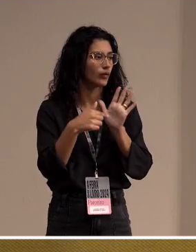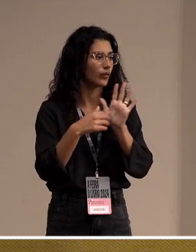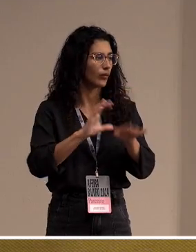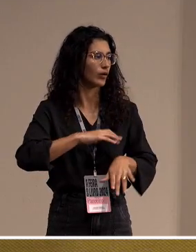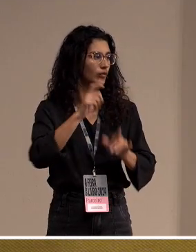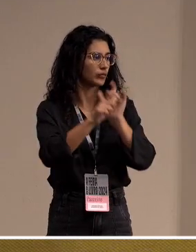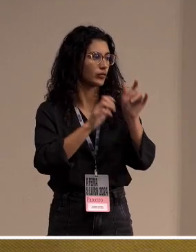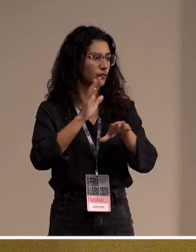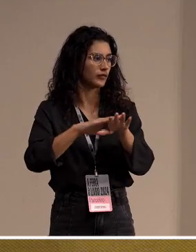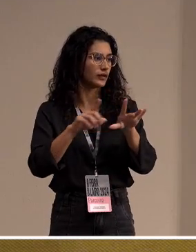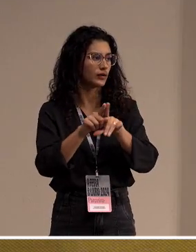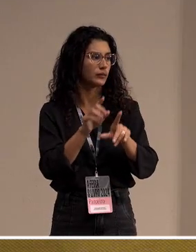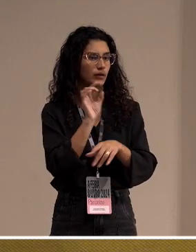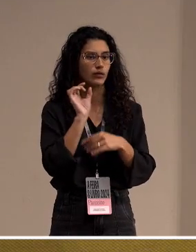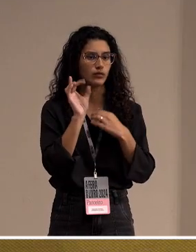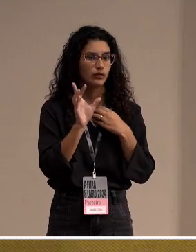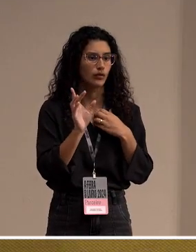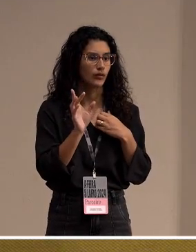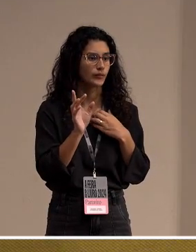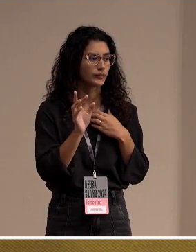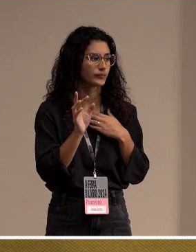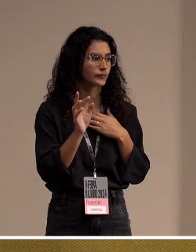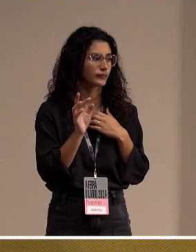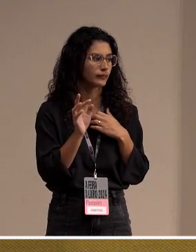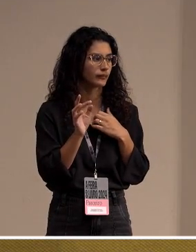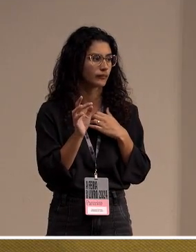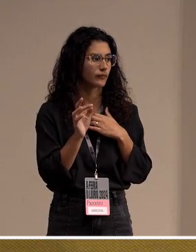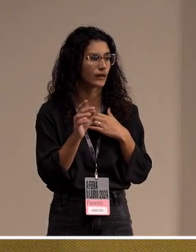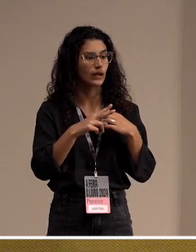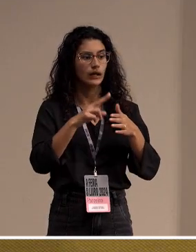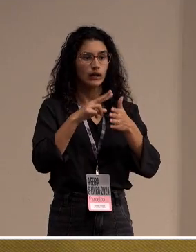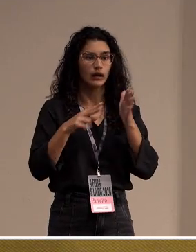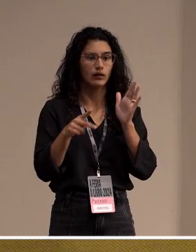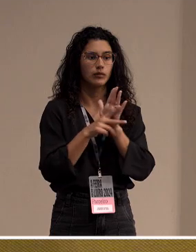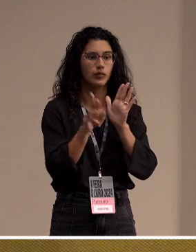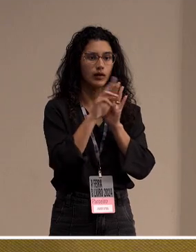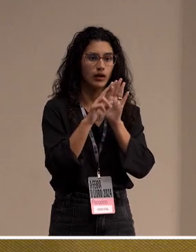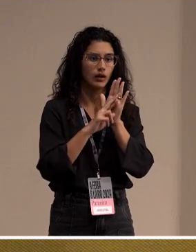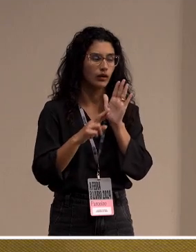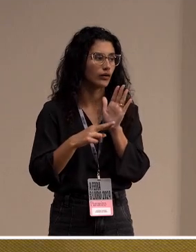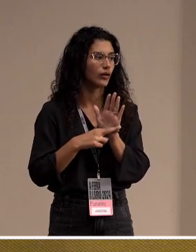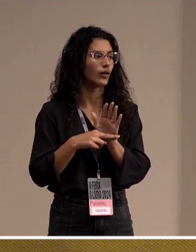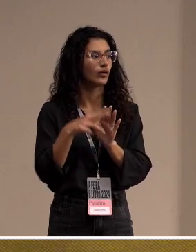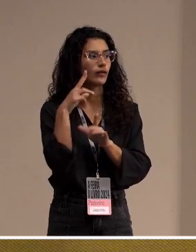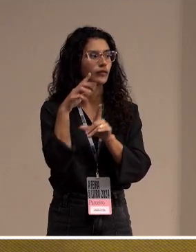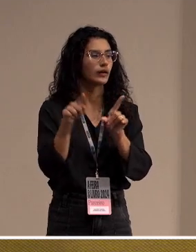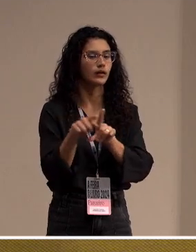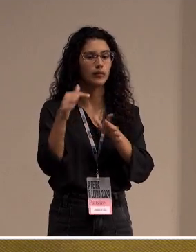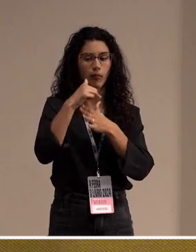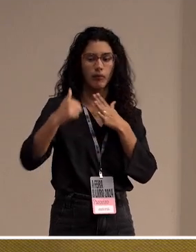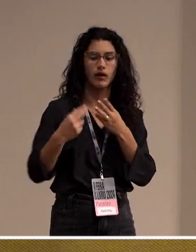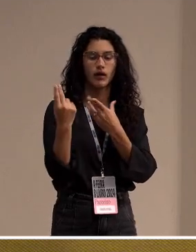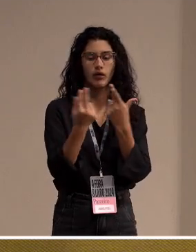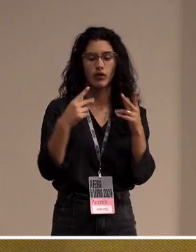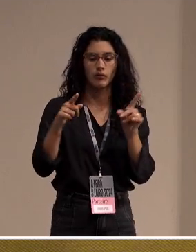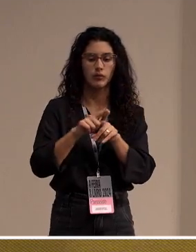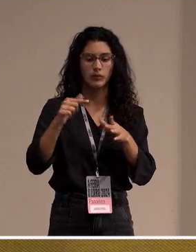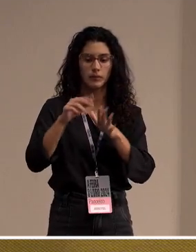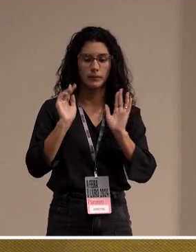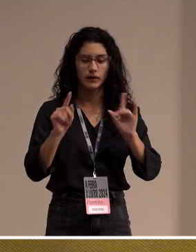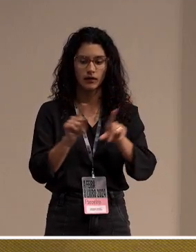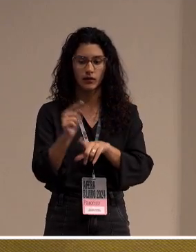only regard those police reports with a healthy degree of skepticism, but to lean on the other side and